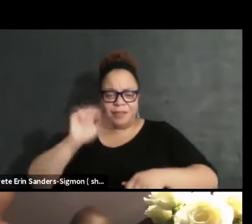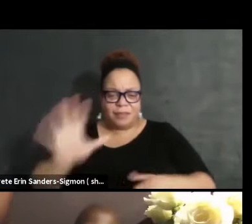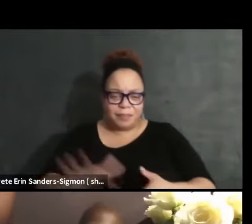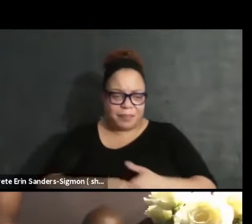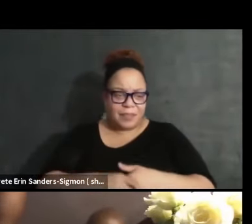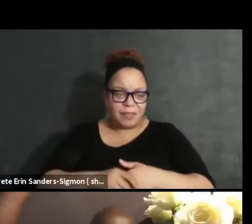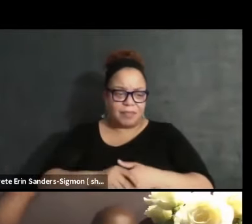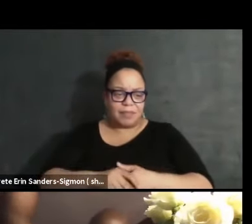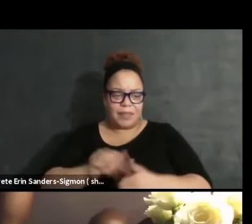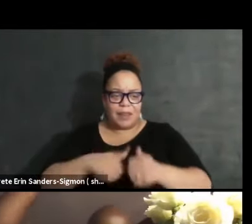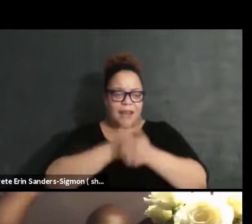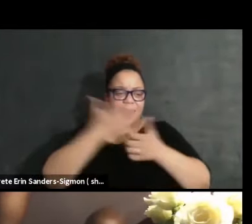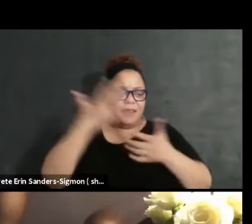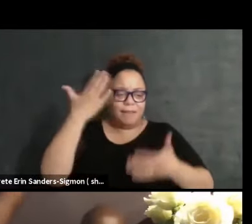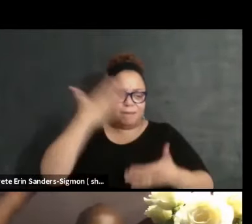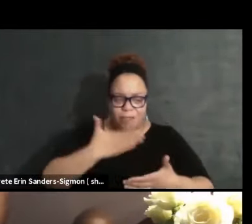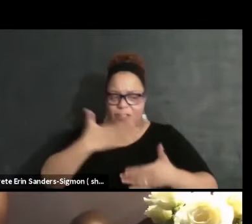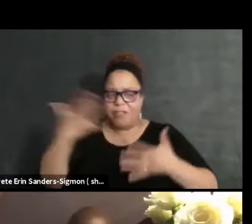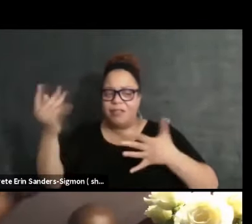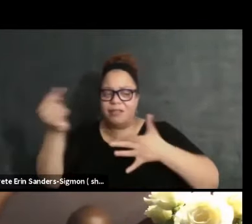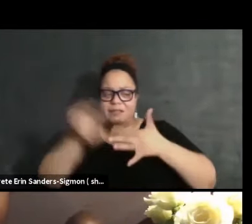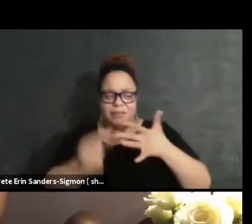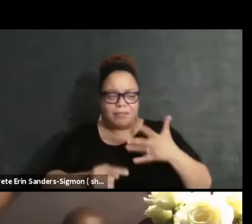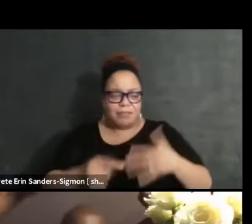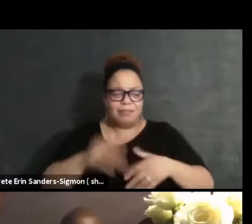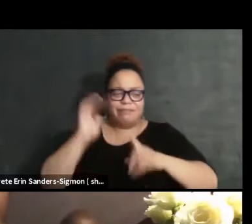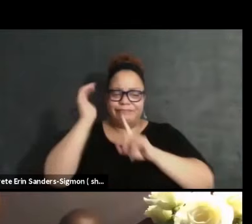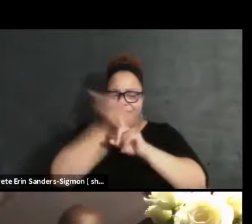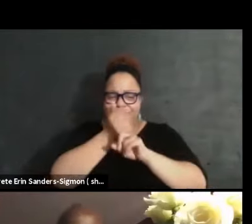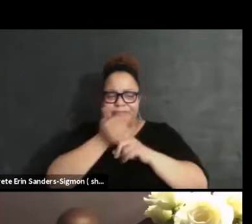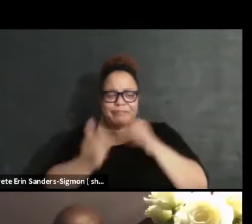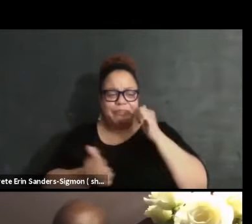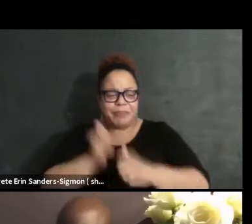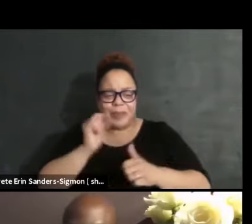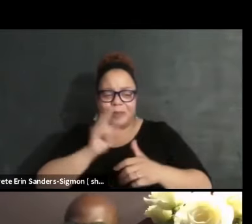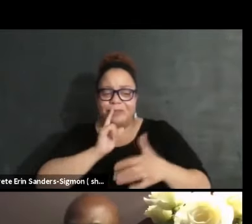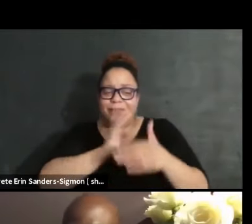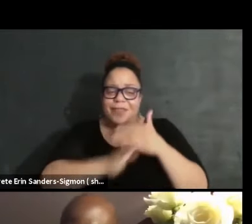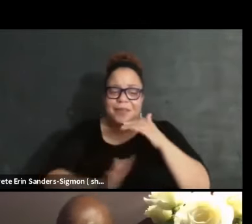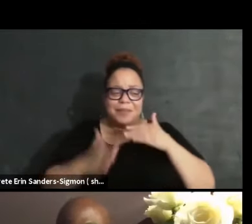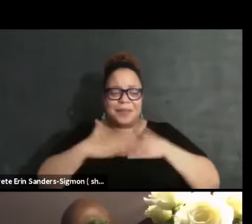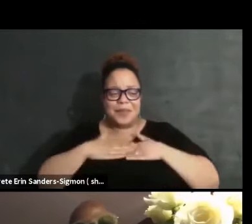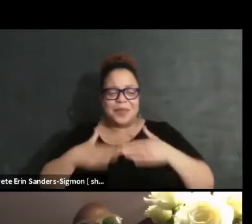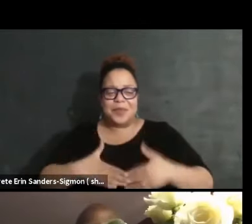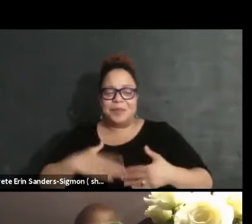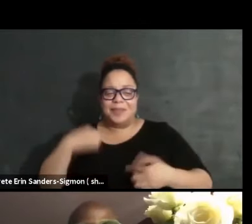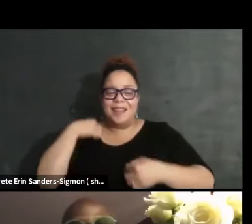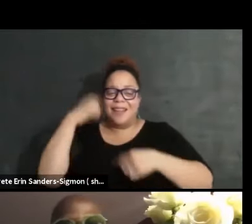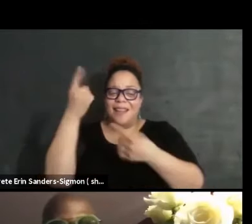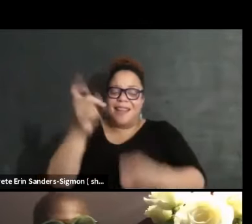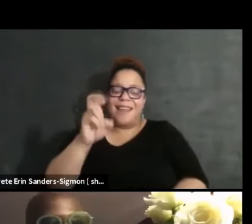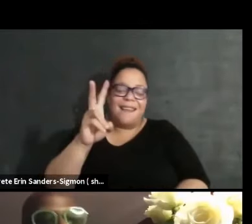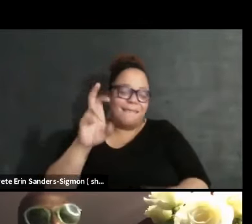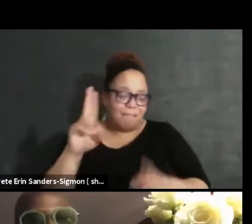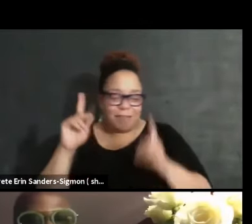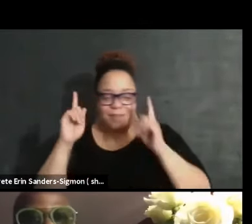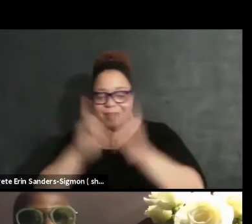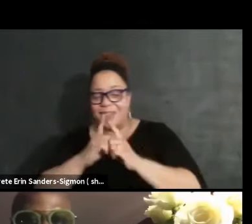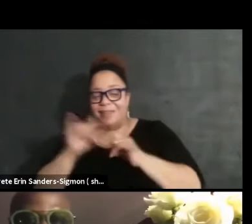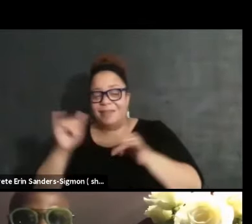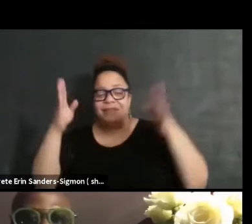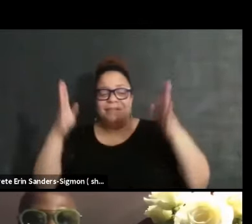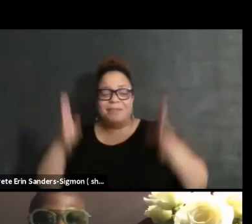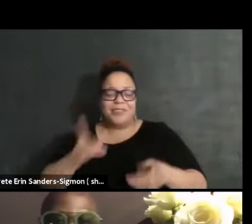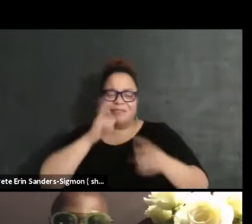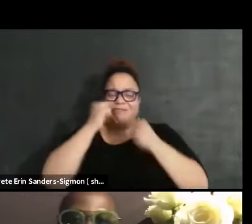the most selfless human that I've come in contact with, the person who held us down as we tried to